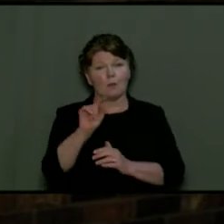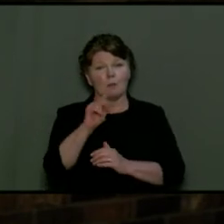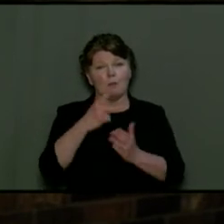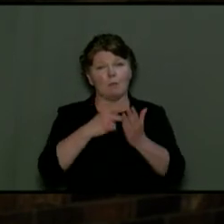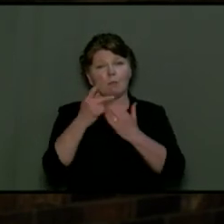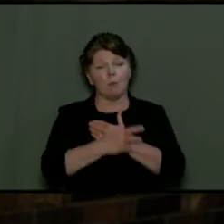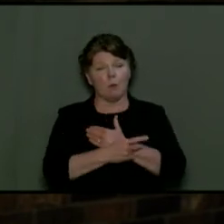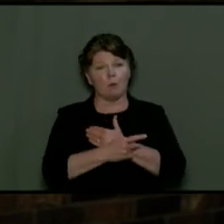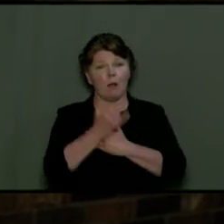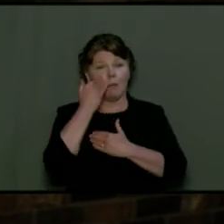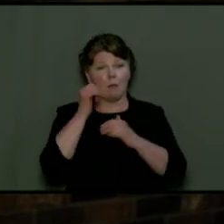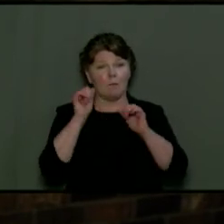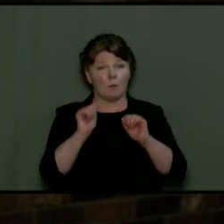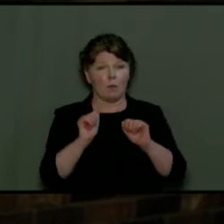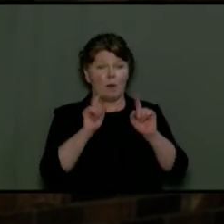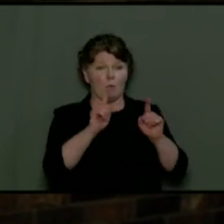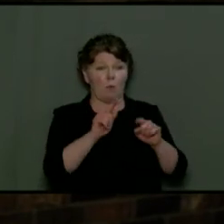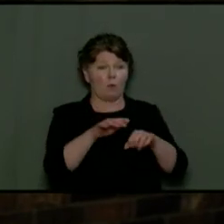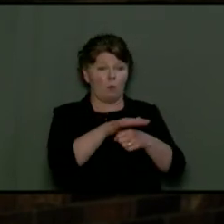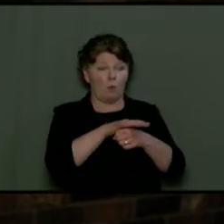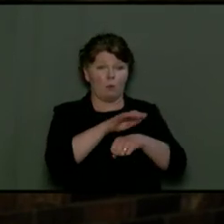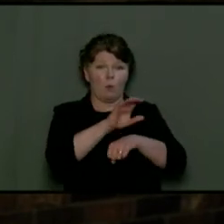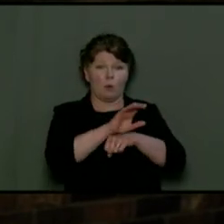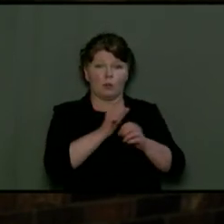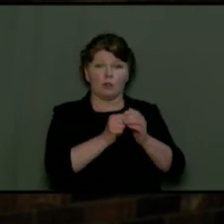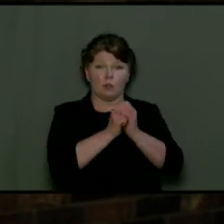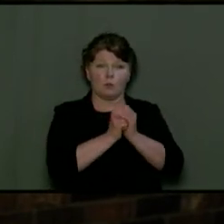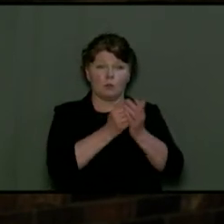you are able to attend local services,